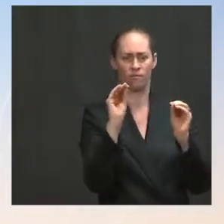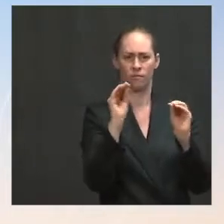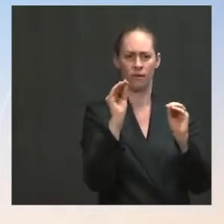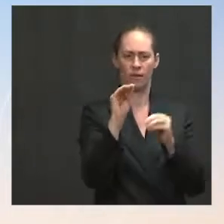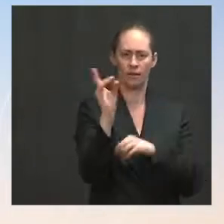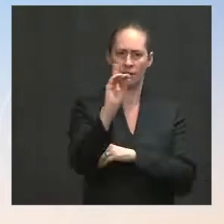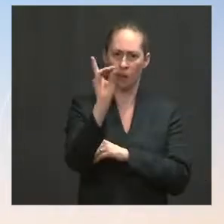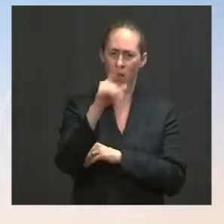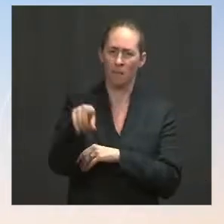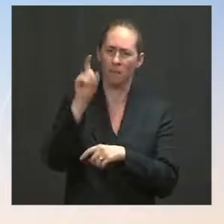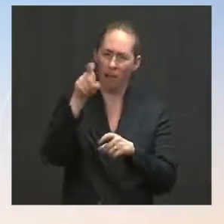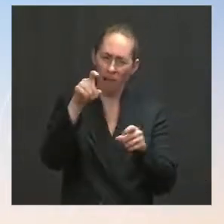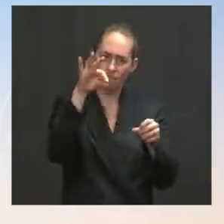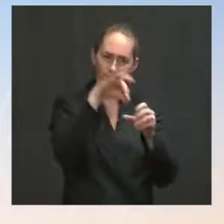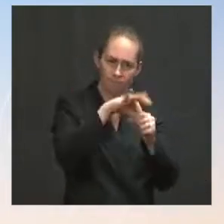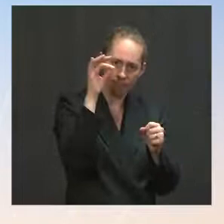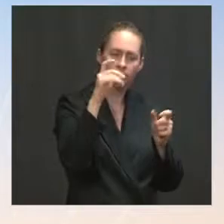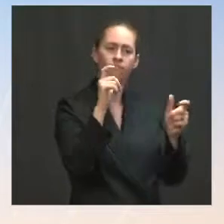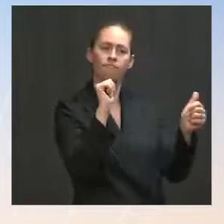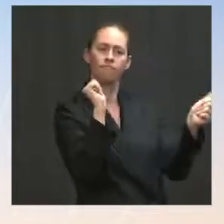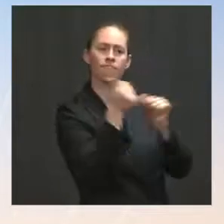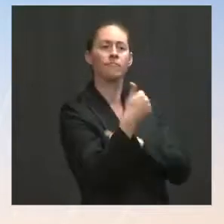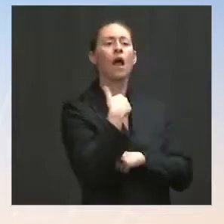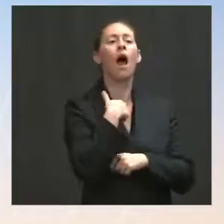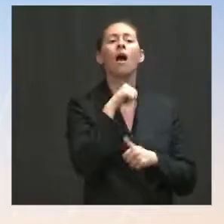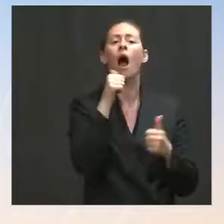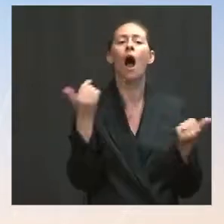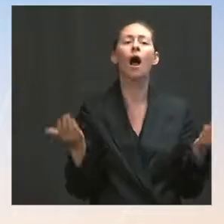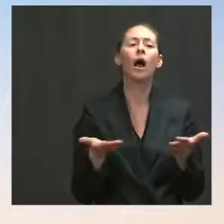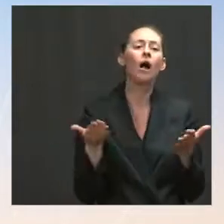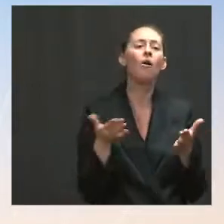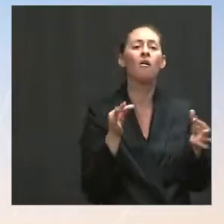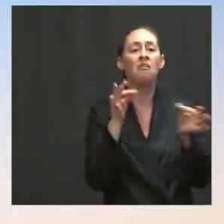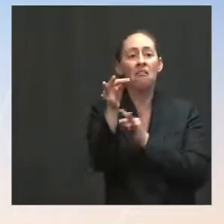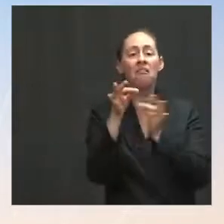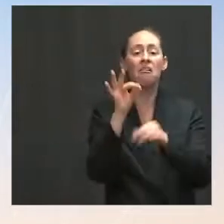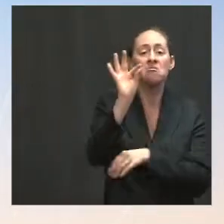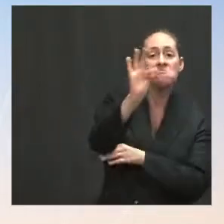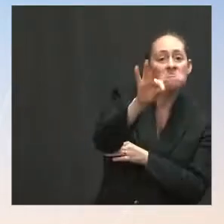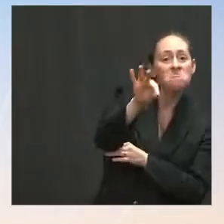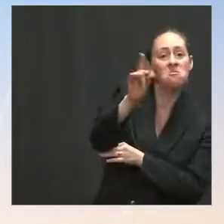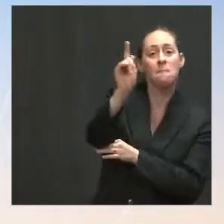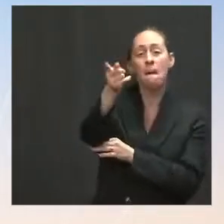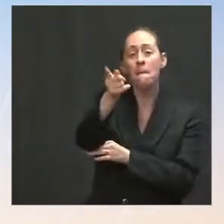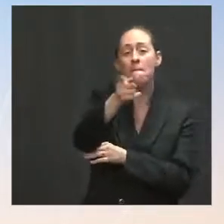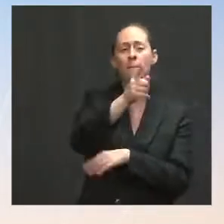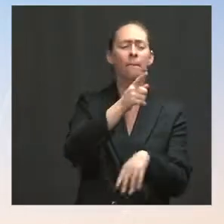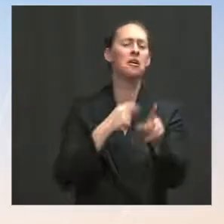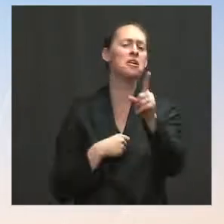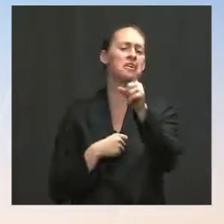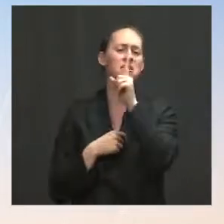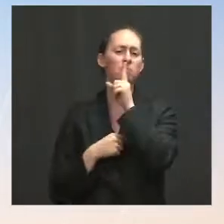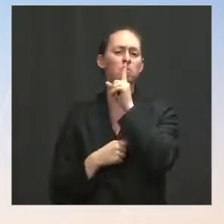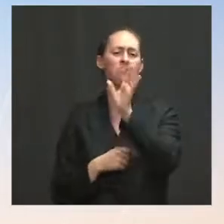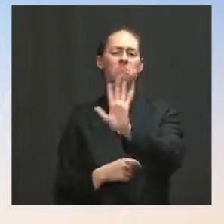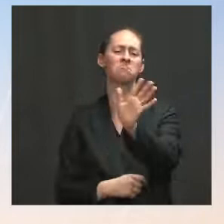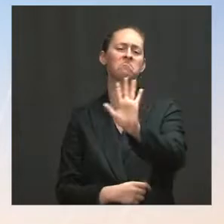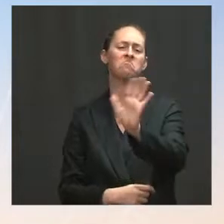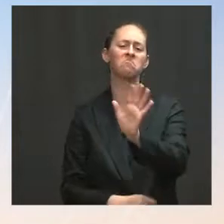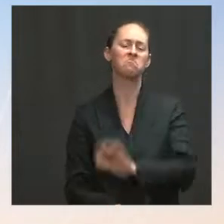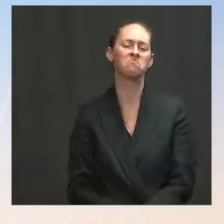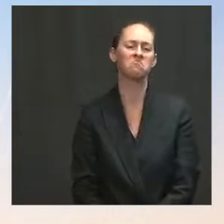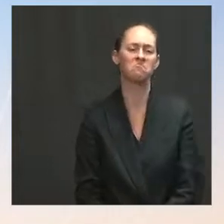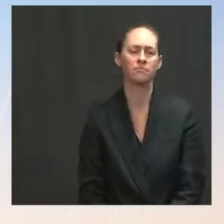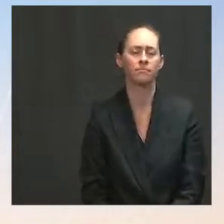supporting changes. Now, I'm not here to provide a whip count for all of you, but that's not where support currently stands. So